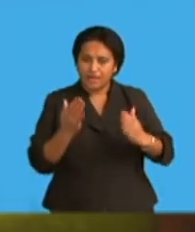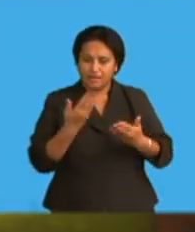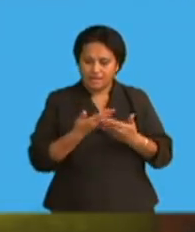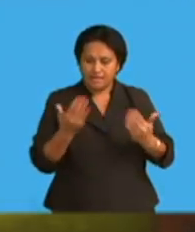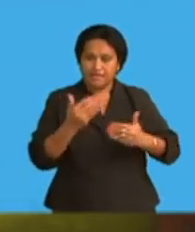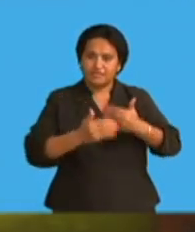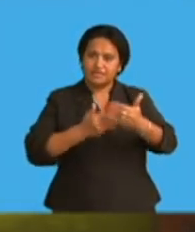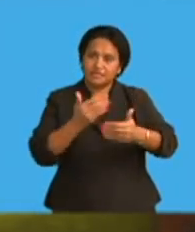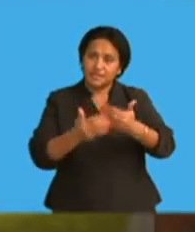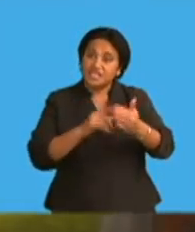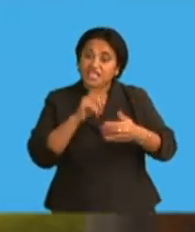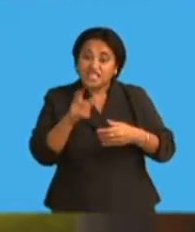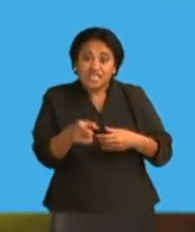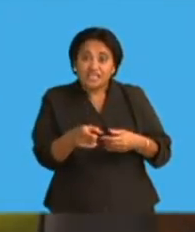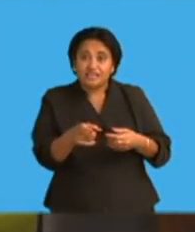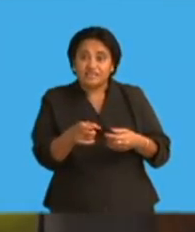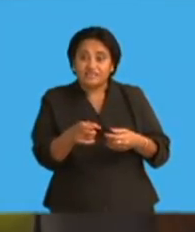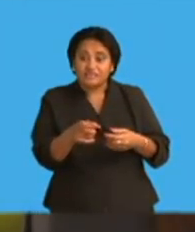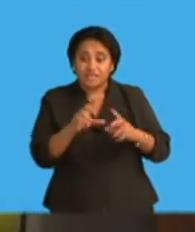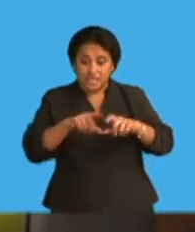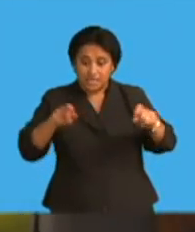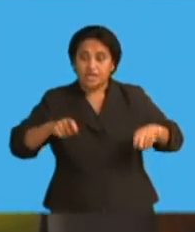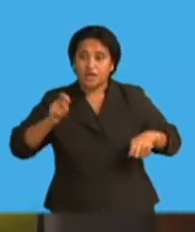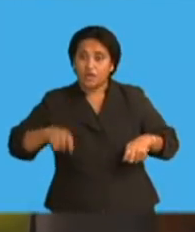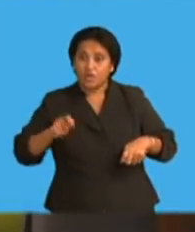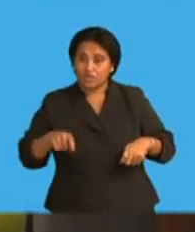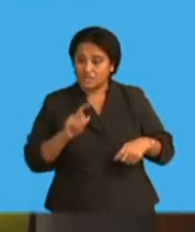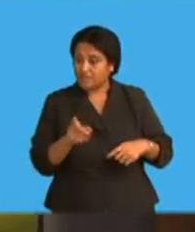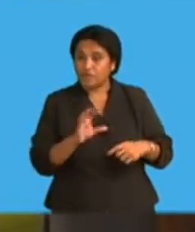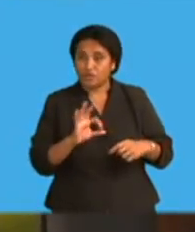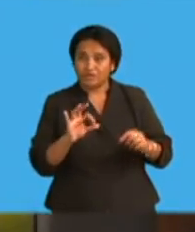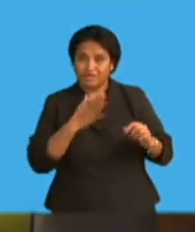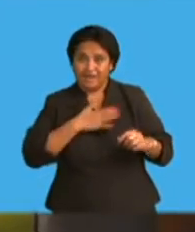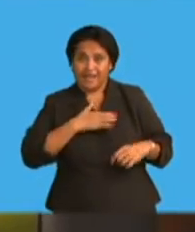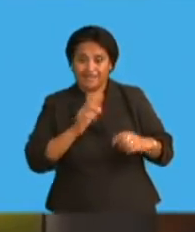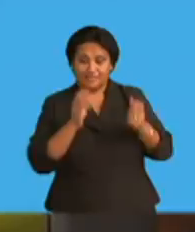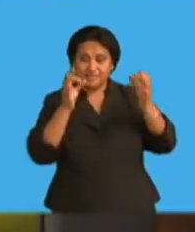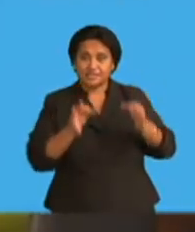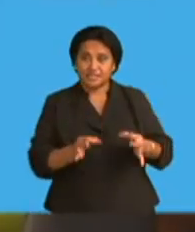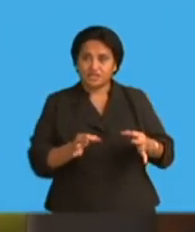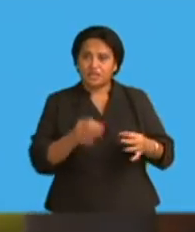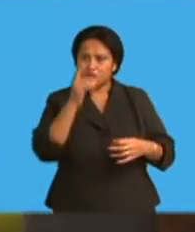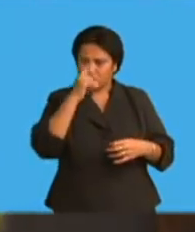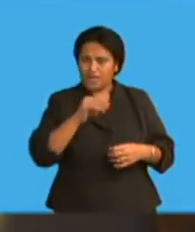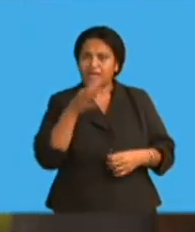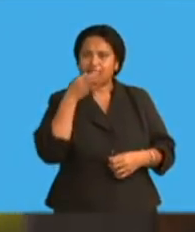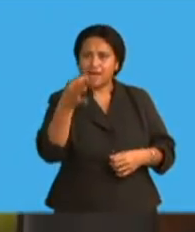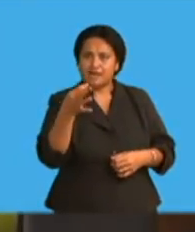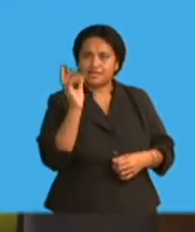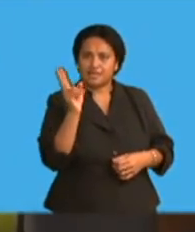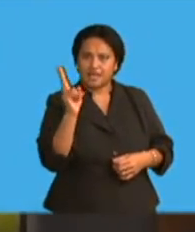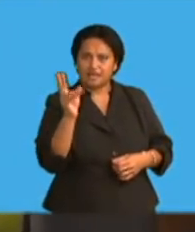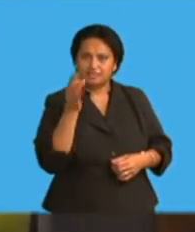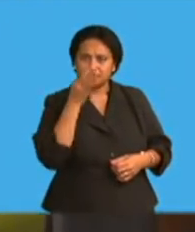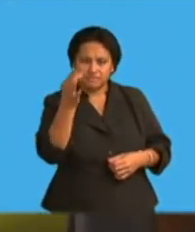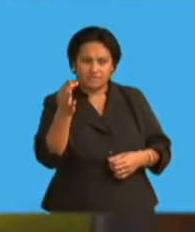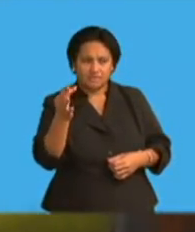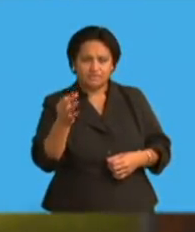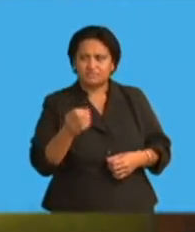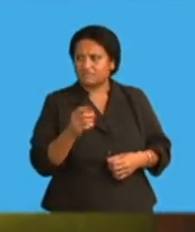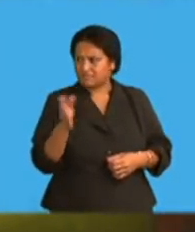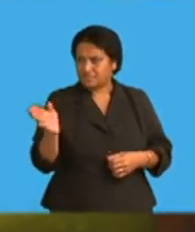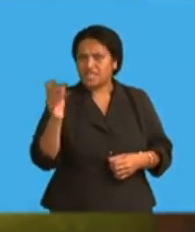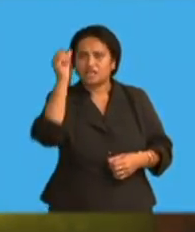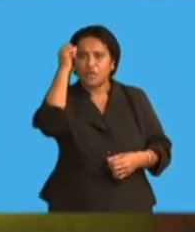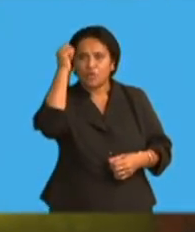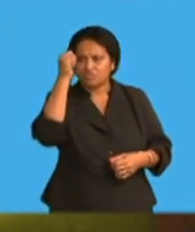you don't like the decision, you appeal. Magistrates Court, High Court, Court of Appeal, Supreme Court. He knows that. He's been a court clerk all his life, nearly.